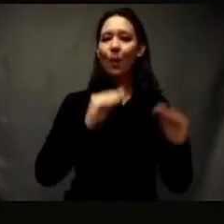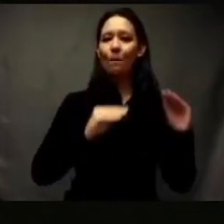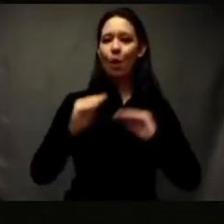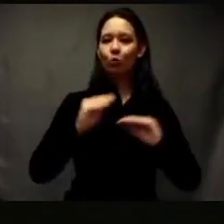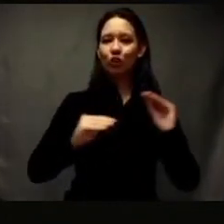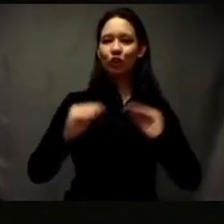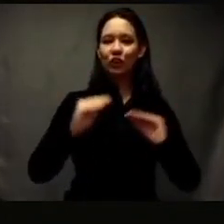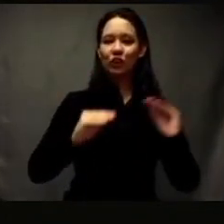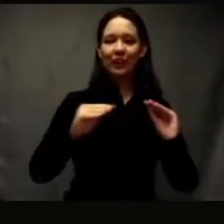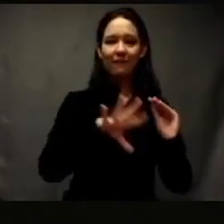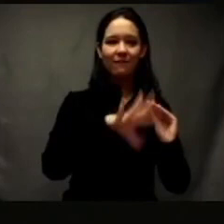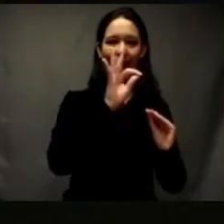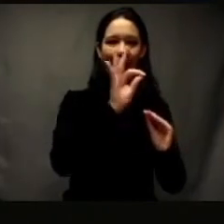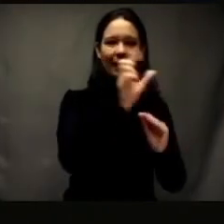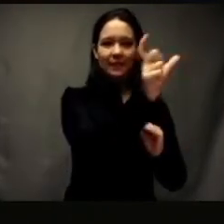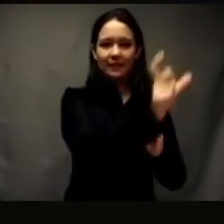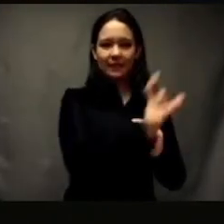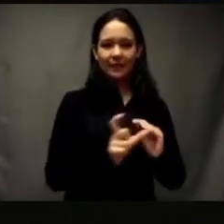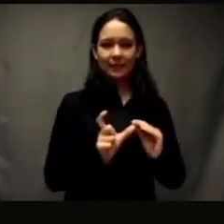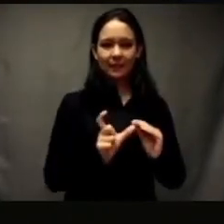And